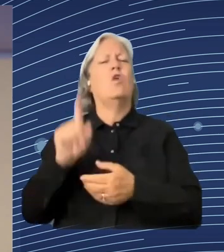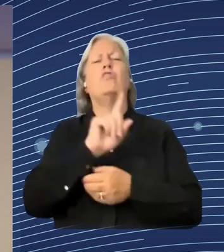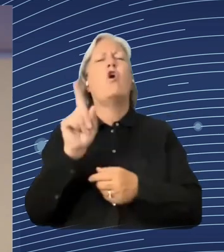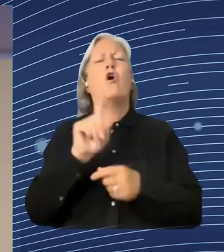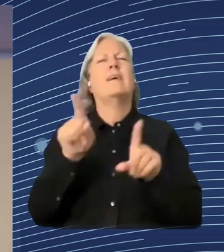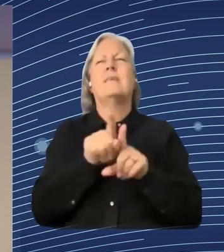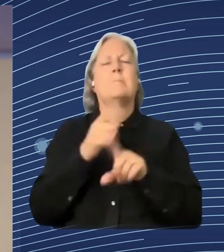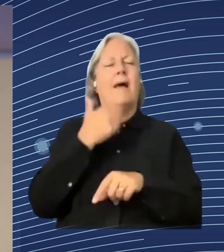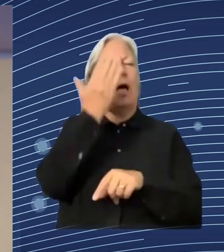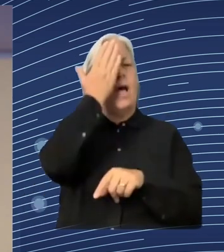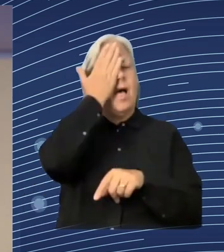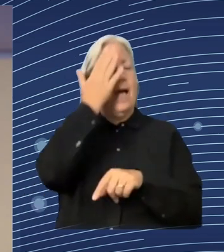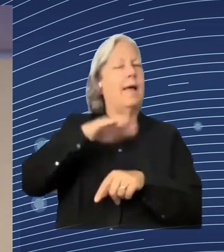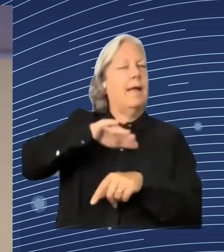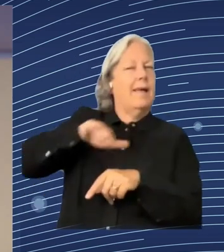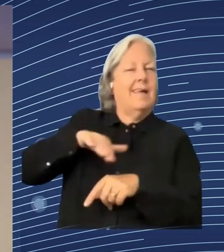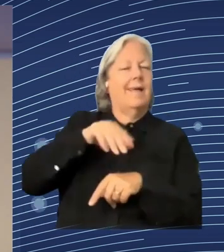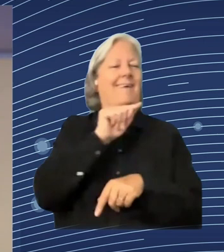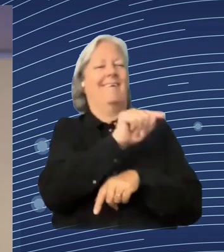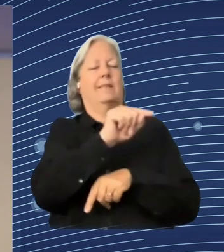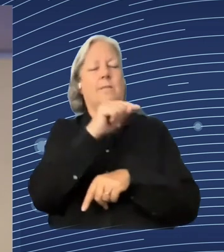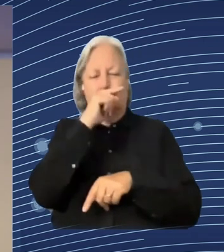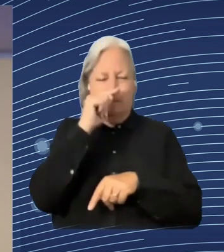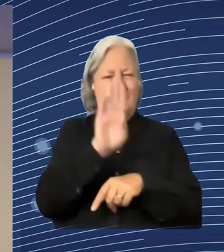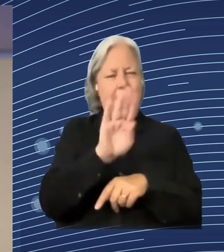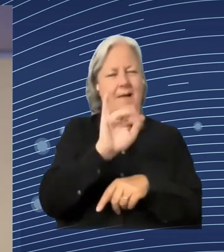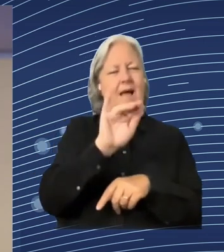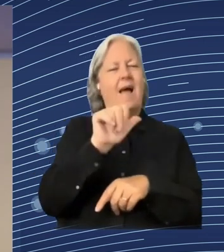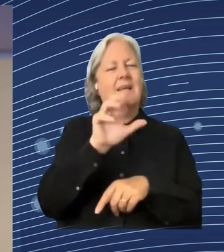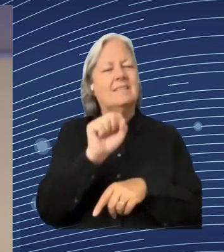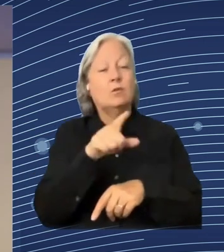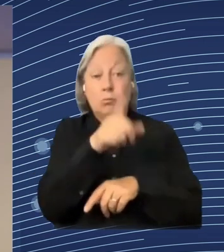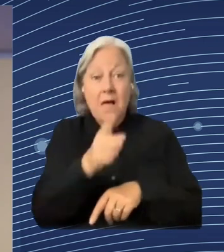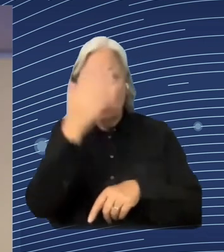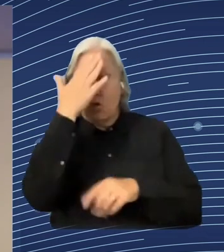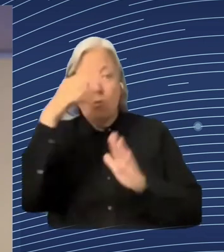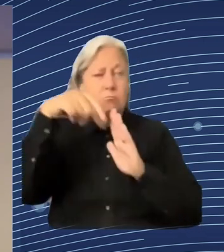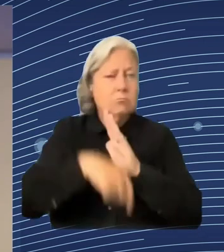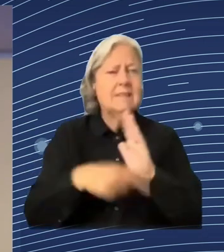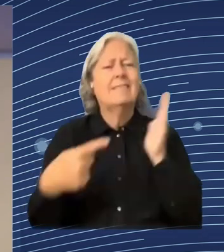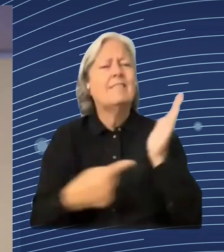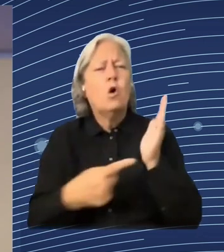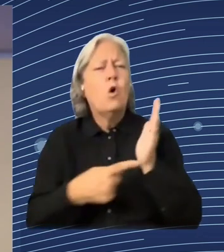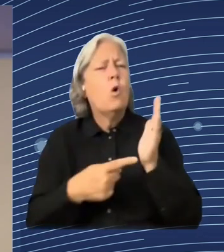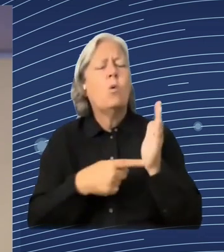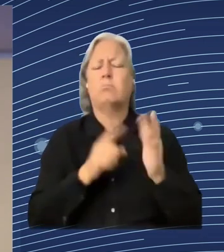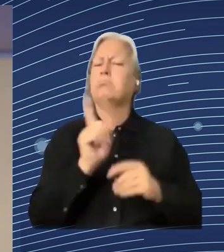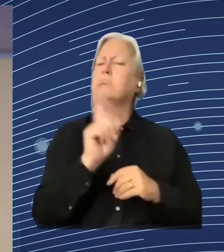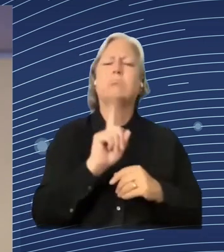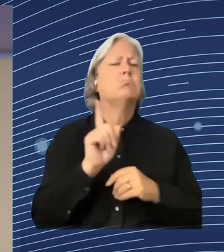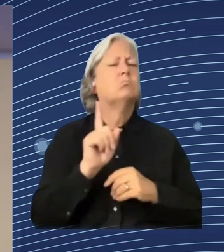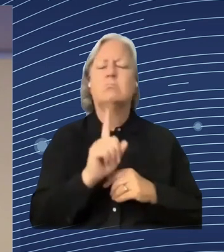at the moment. So you don't really need to know about technology to really develop and give a really super